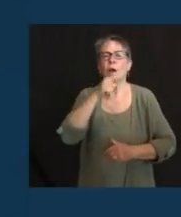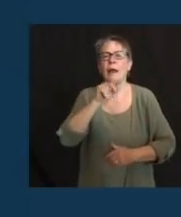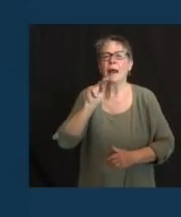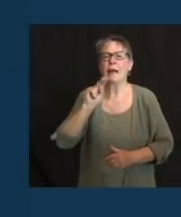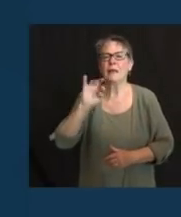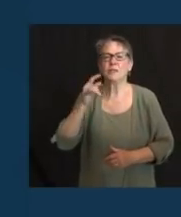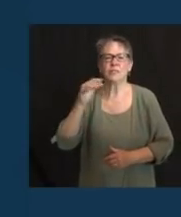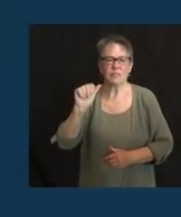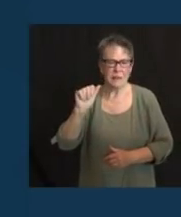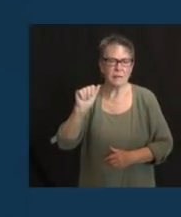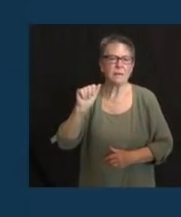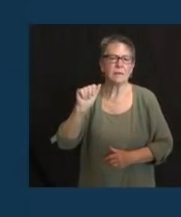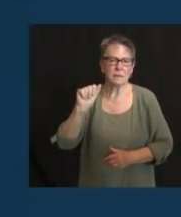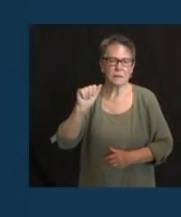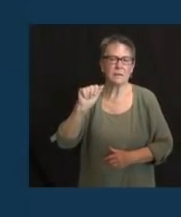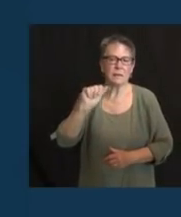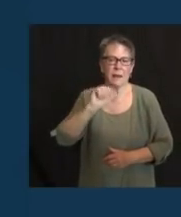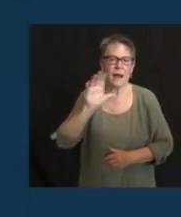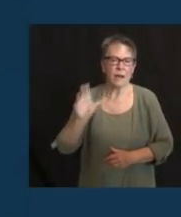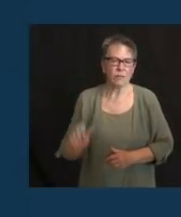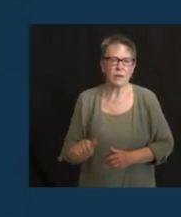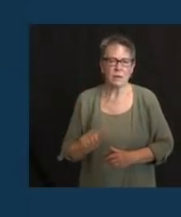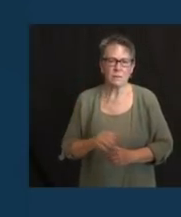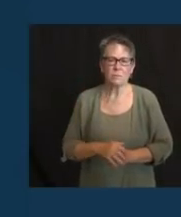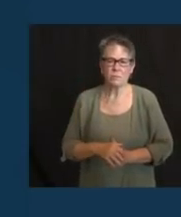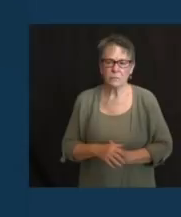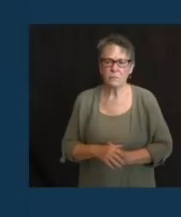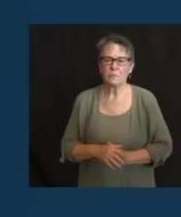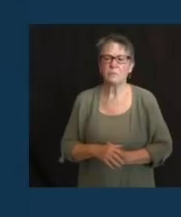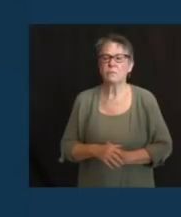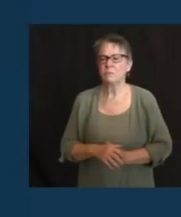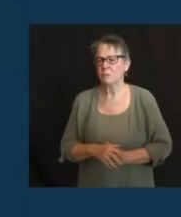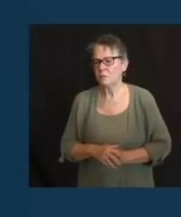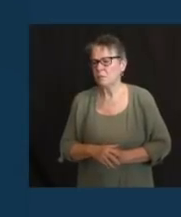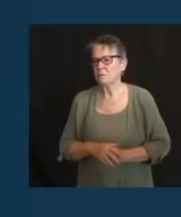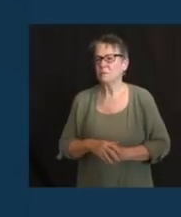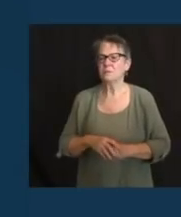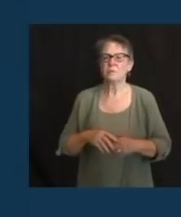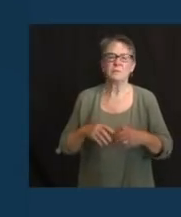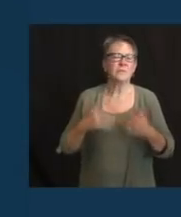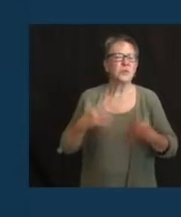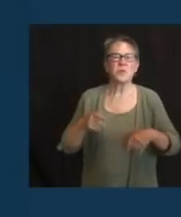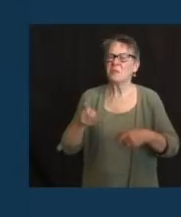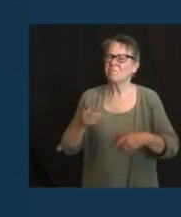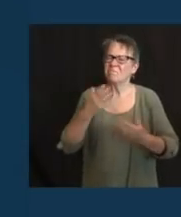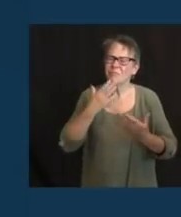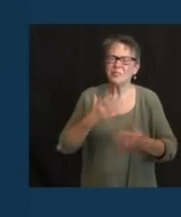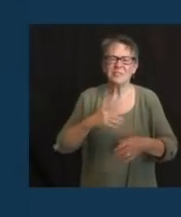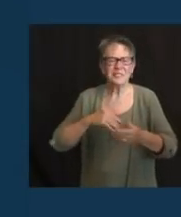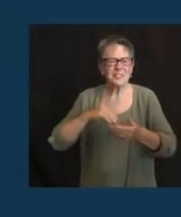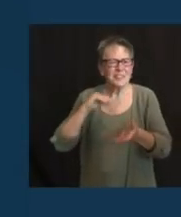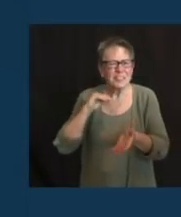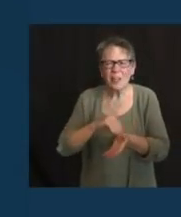caring doctor be a source of pride and peace to all. God bless you, sir.